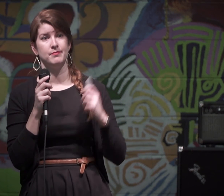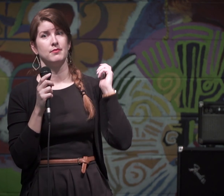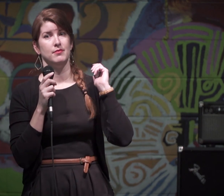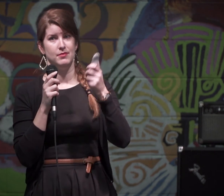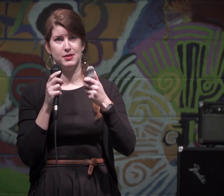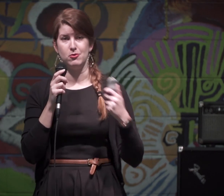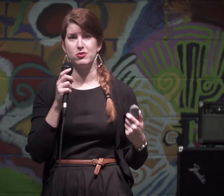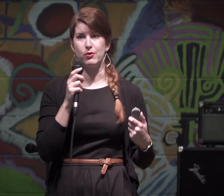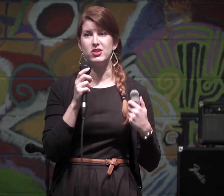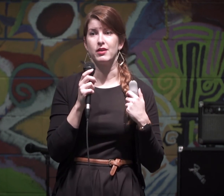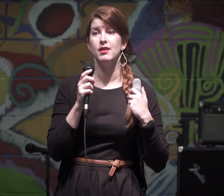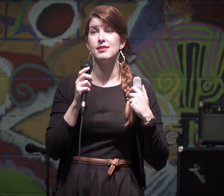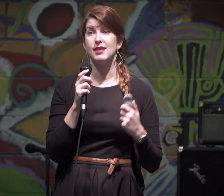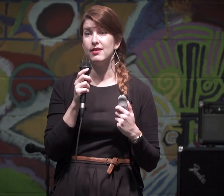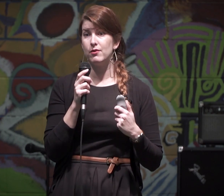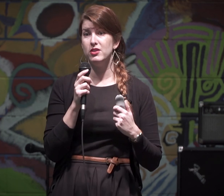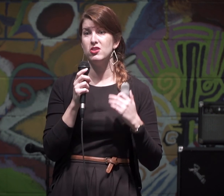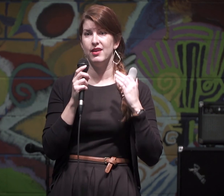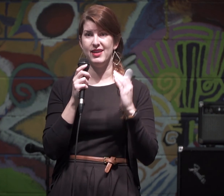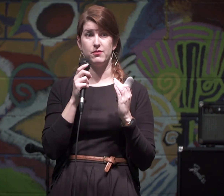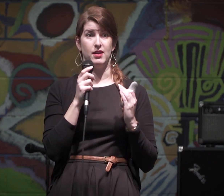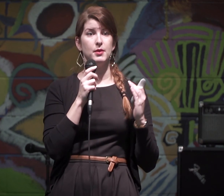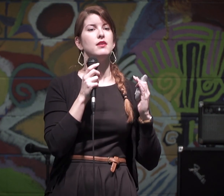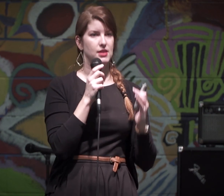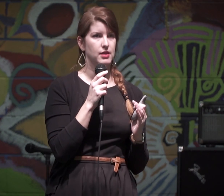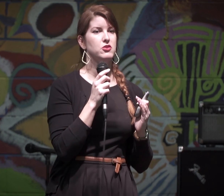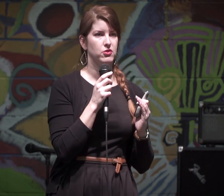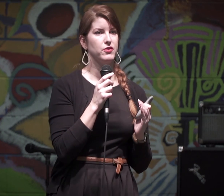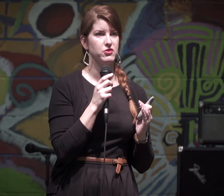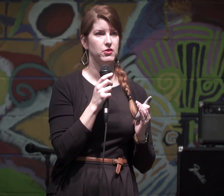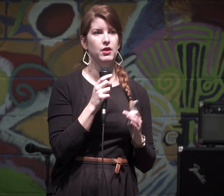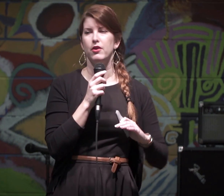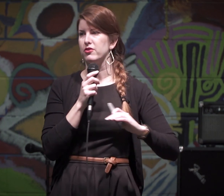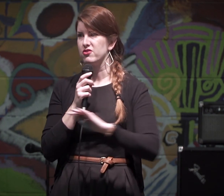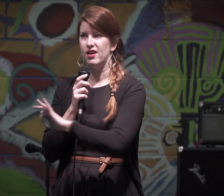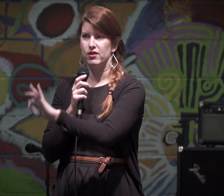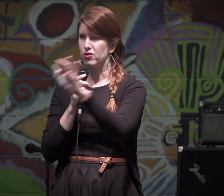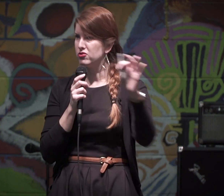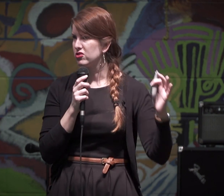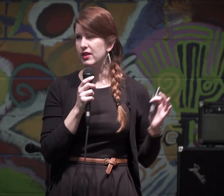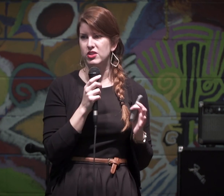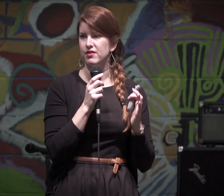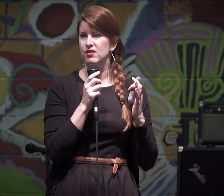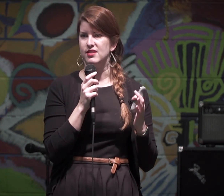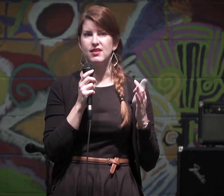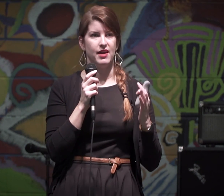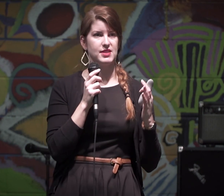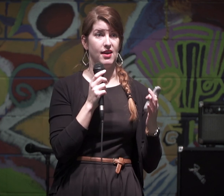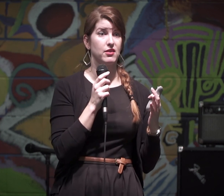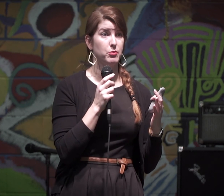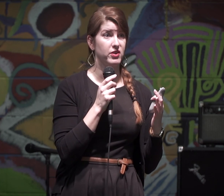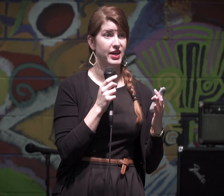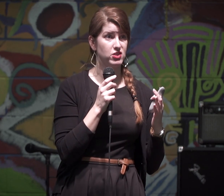universal? It's an interesting question. Sign language, as a phenomenon, is universal. There's not a culture or language out there that doesn't